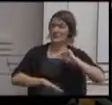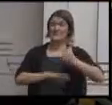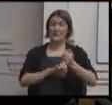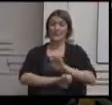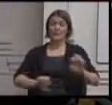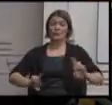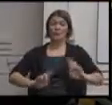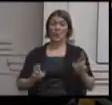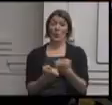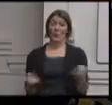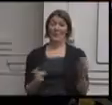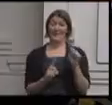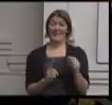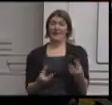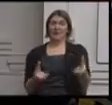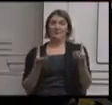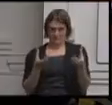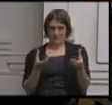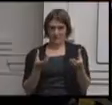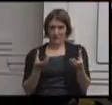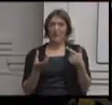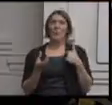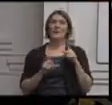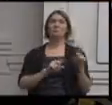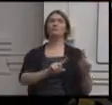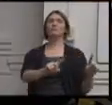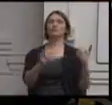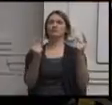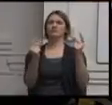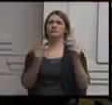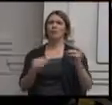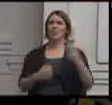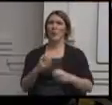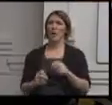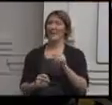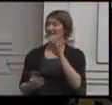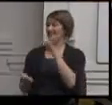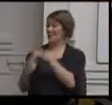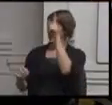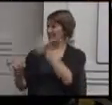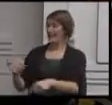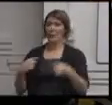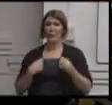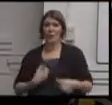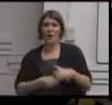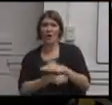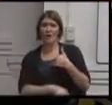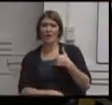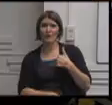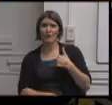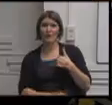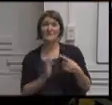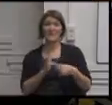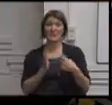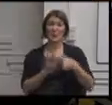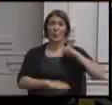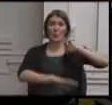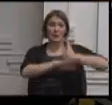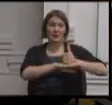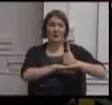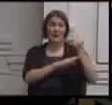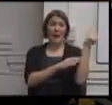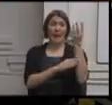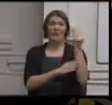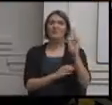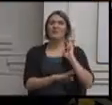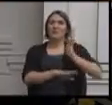Station 2, we've always maintained proper coverage for the area. Even at times, we've staged ambulances at the